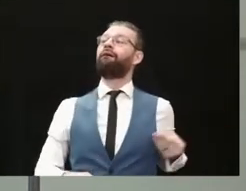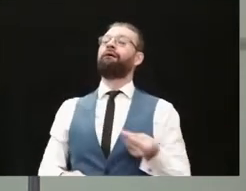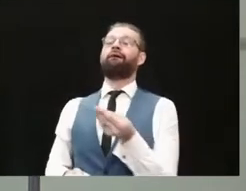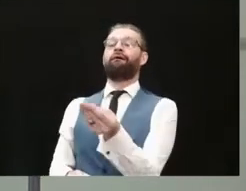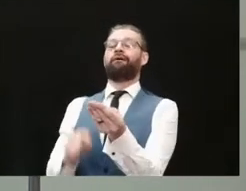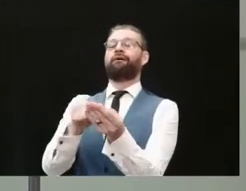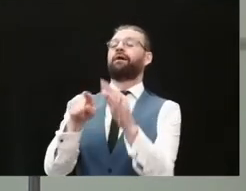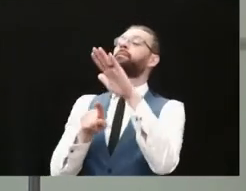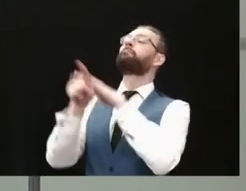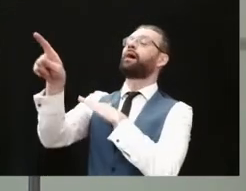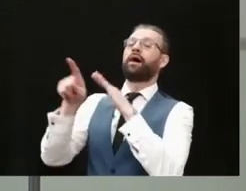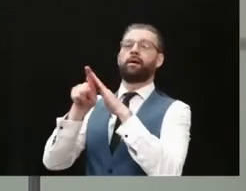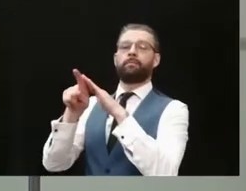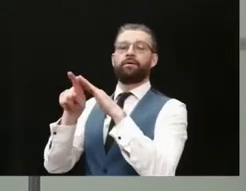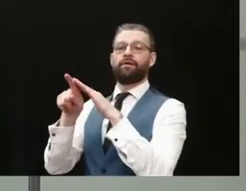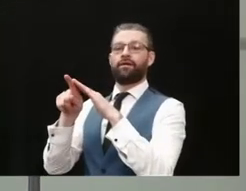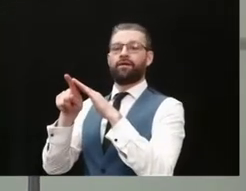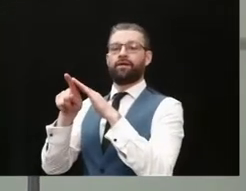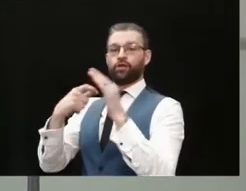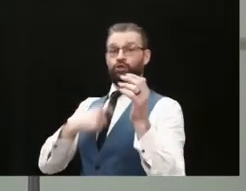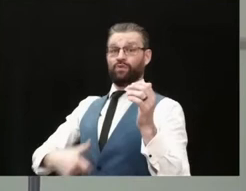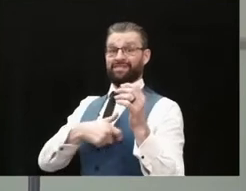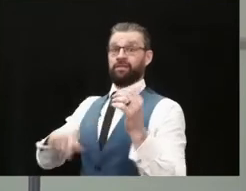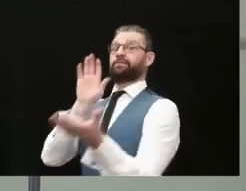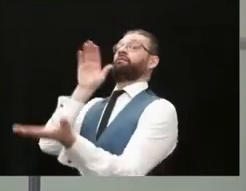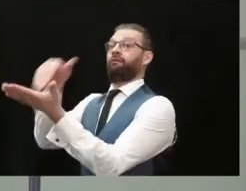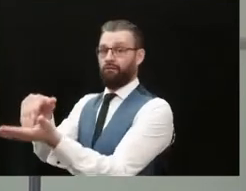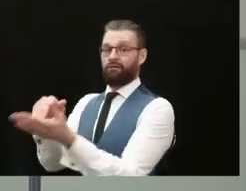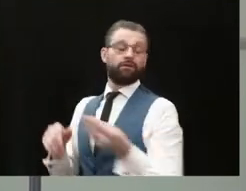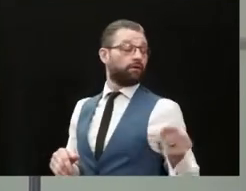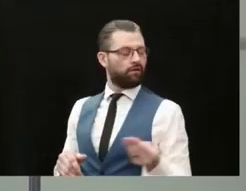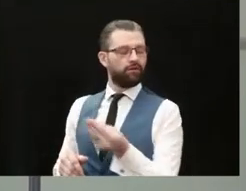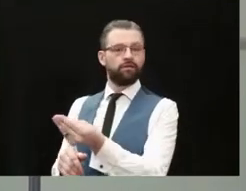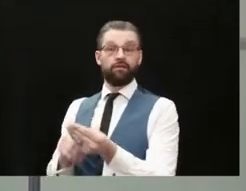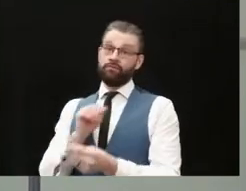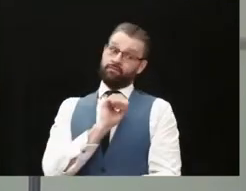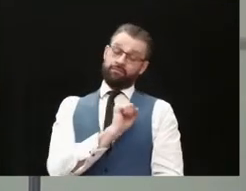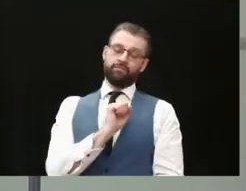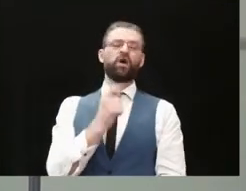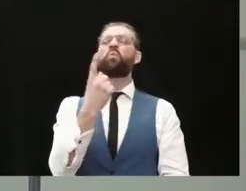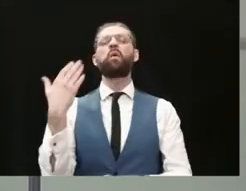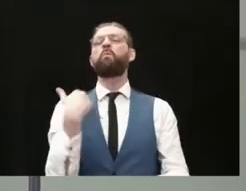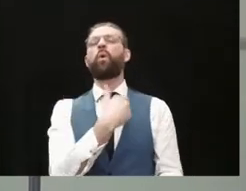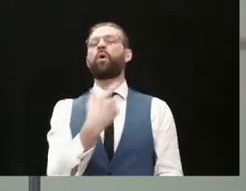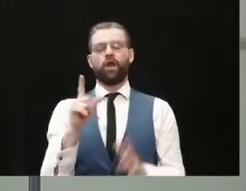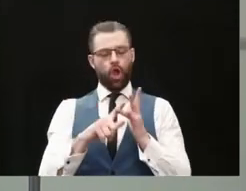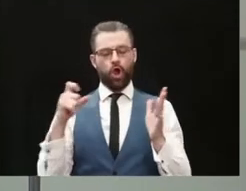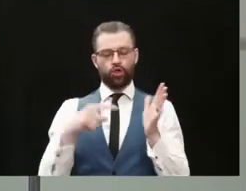Alps into the safety of neutral Switzerland. And it was one morning in